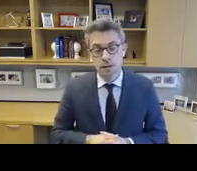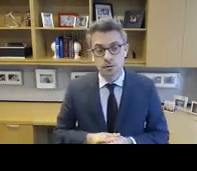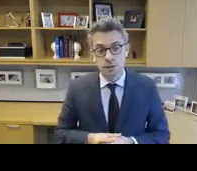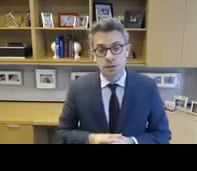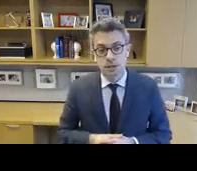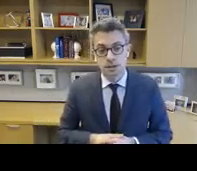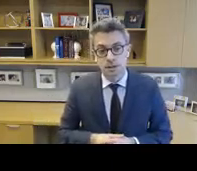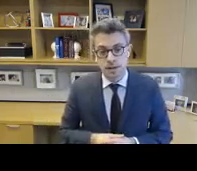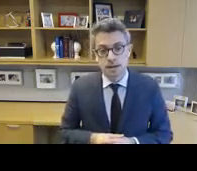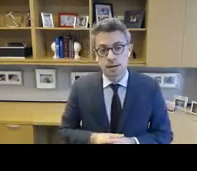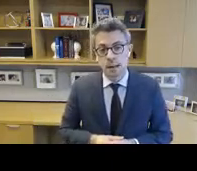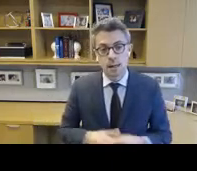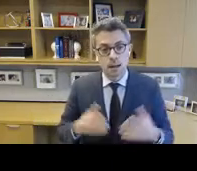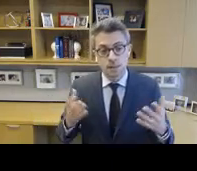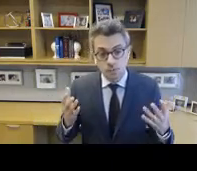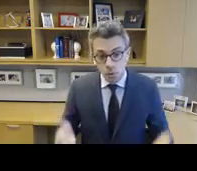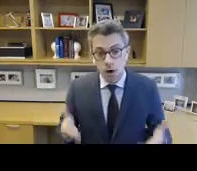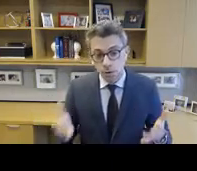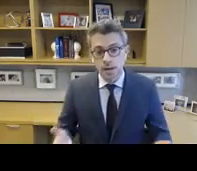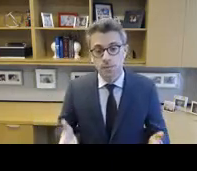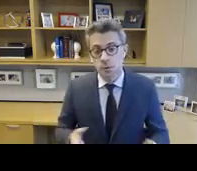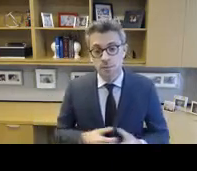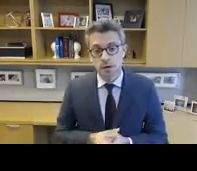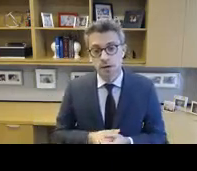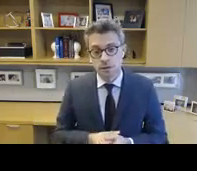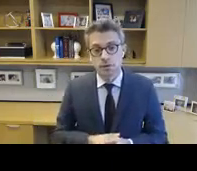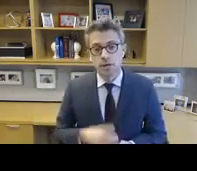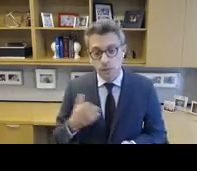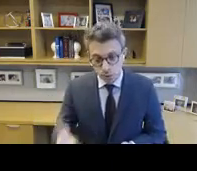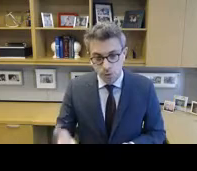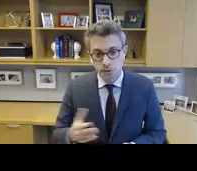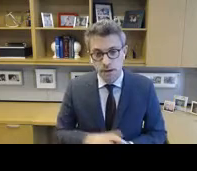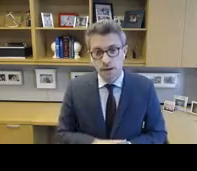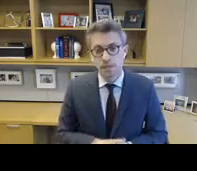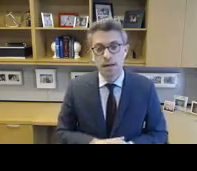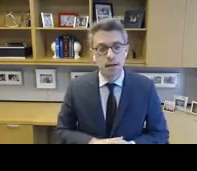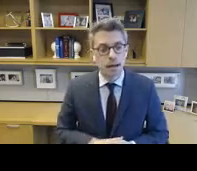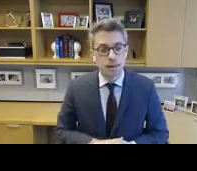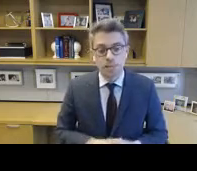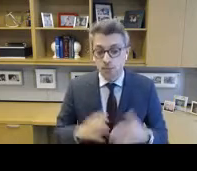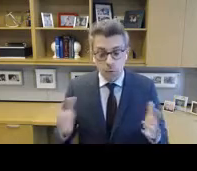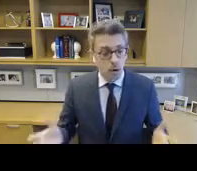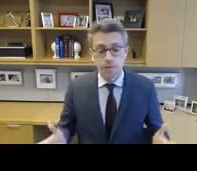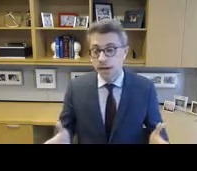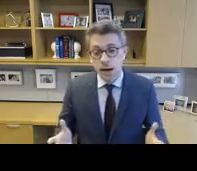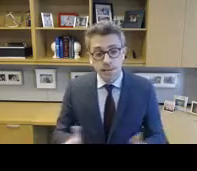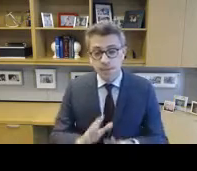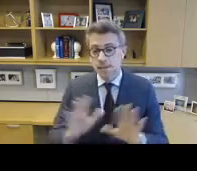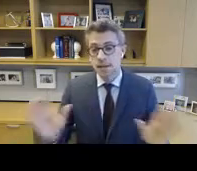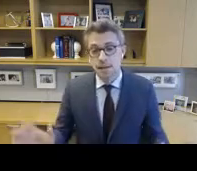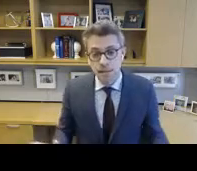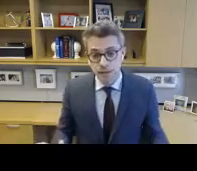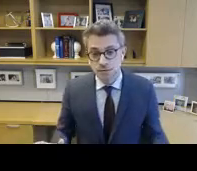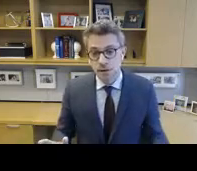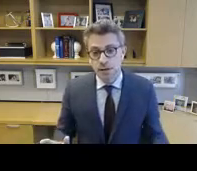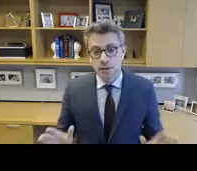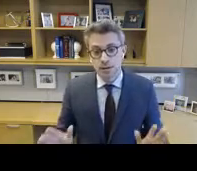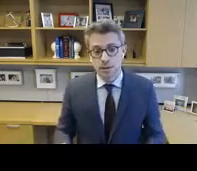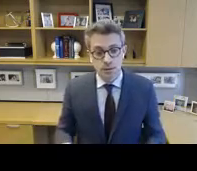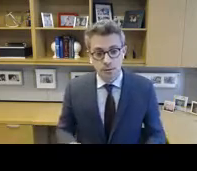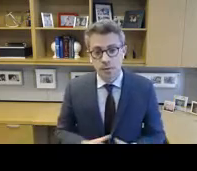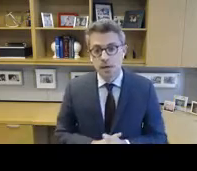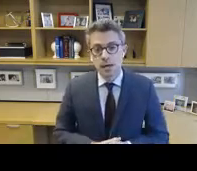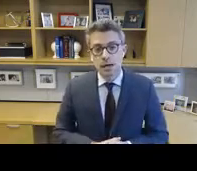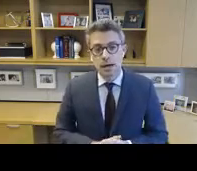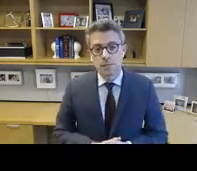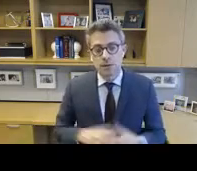And then you just hit send. If you want your name to appear on the screen, include your name. If you want to be anonymous, that's fine